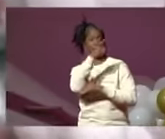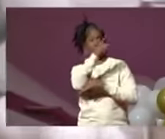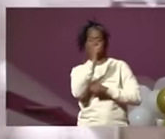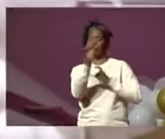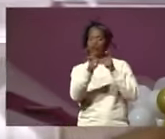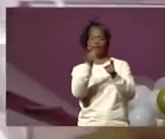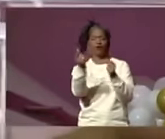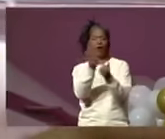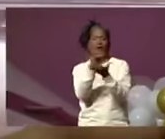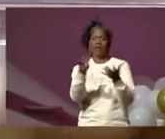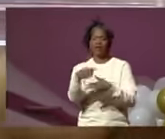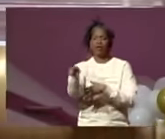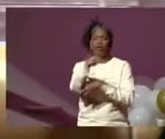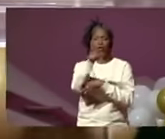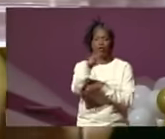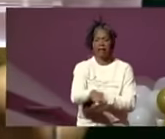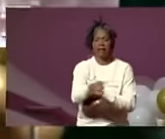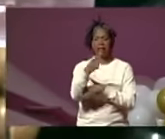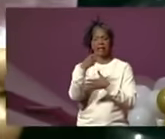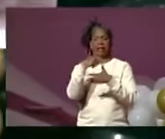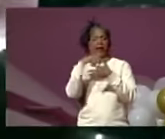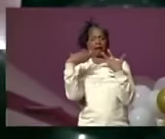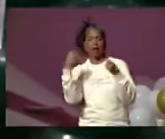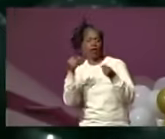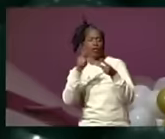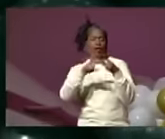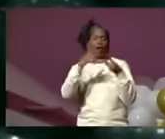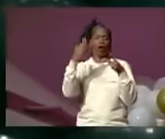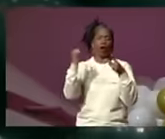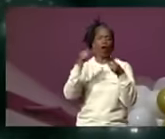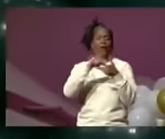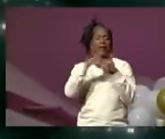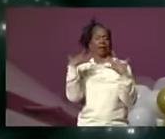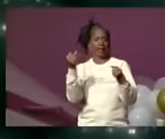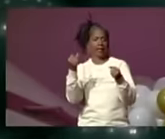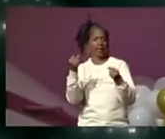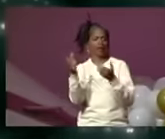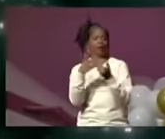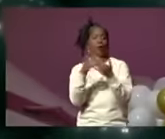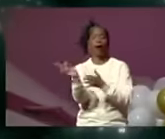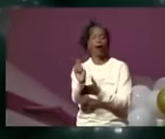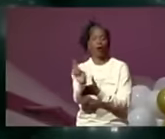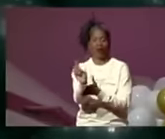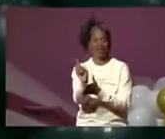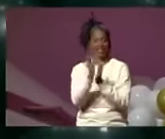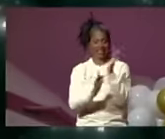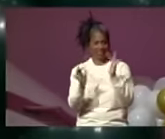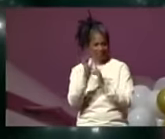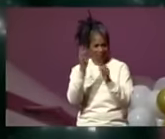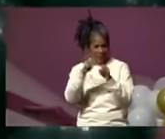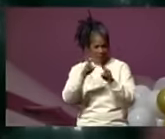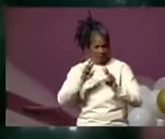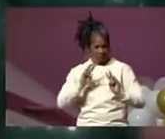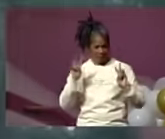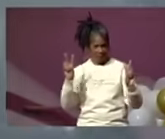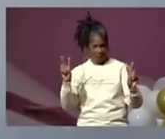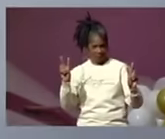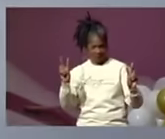you help, hope, and healing, even in the hood. In Jesus' name, peace.